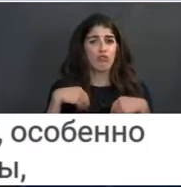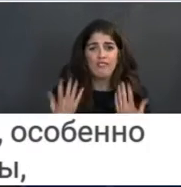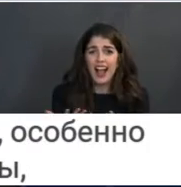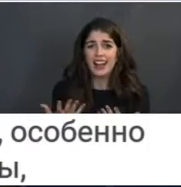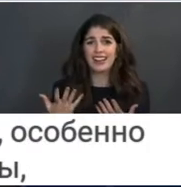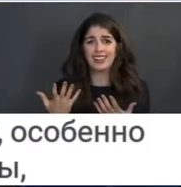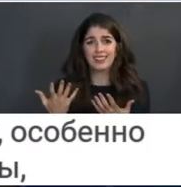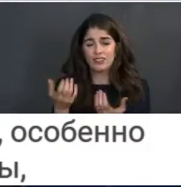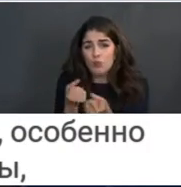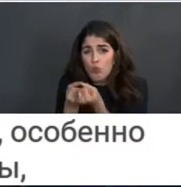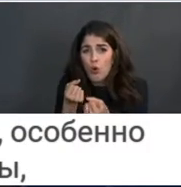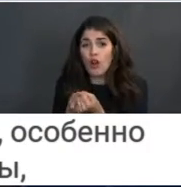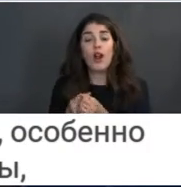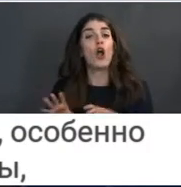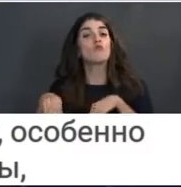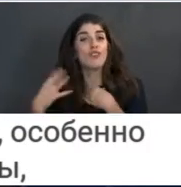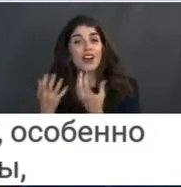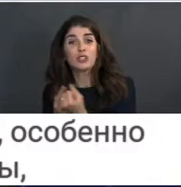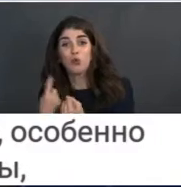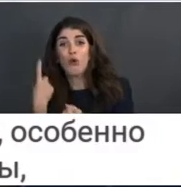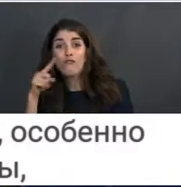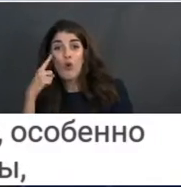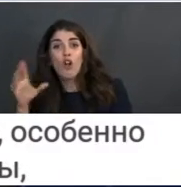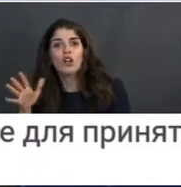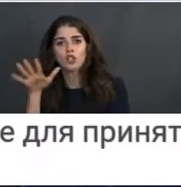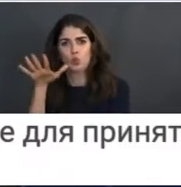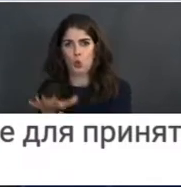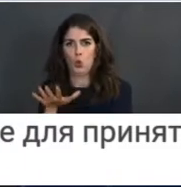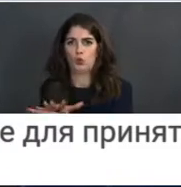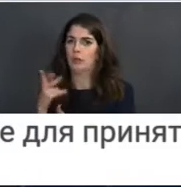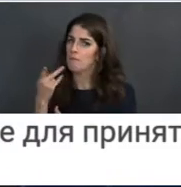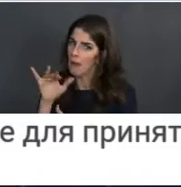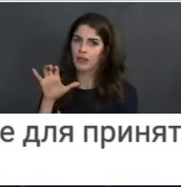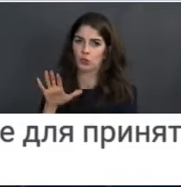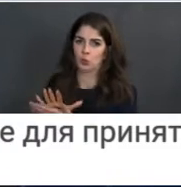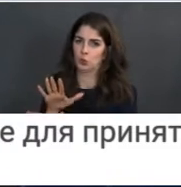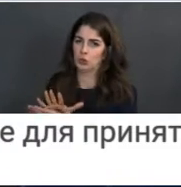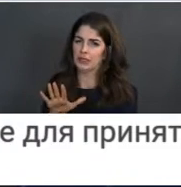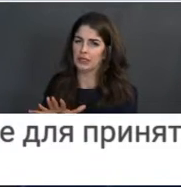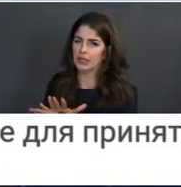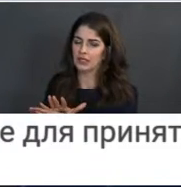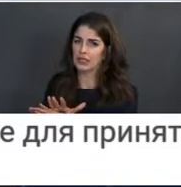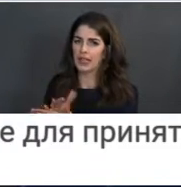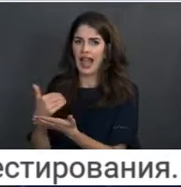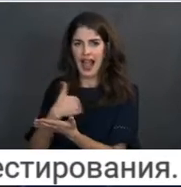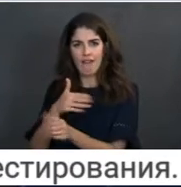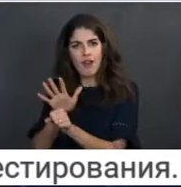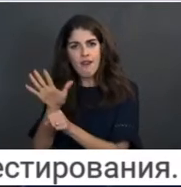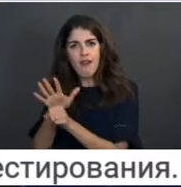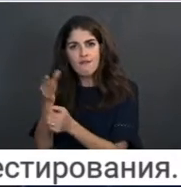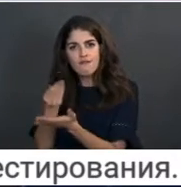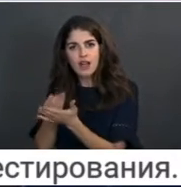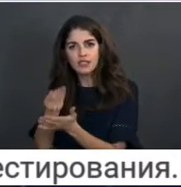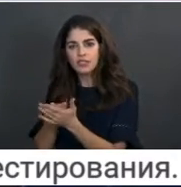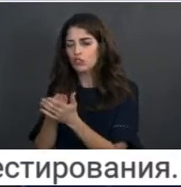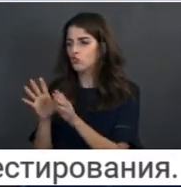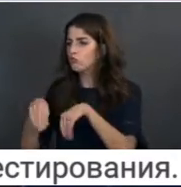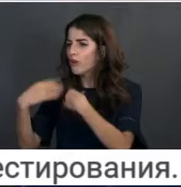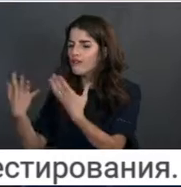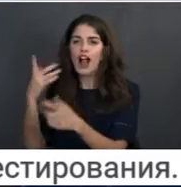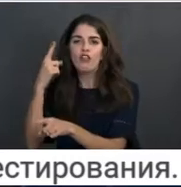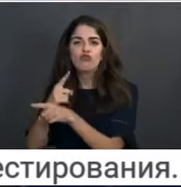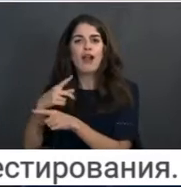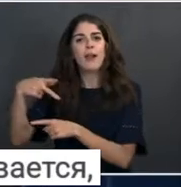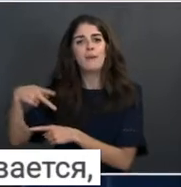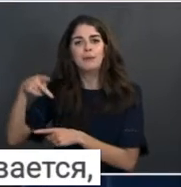but also that school districts, especially public schools, have the funding they need to take steps on everything from ventilation to